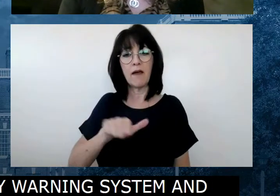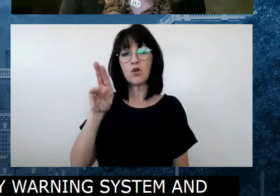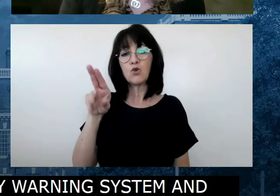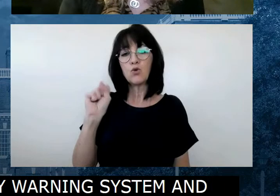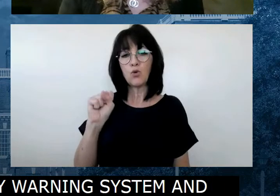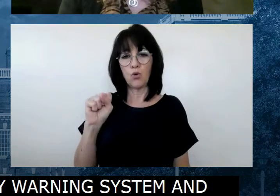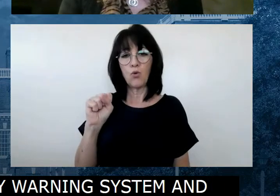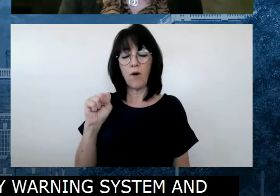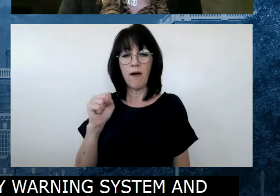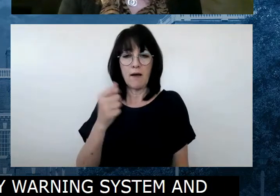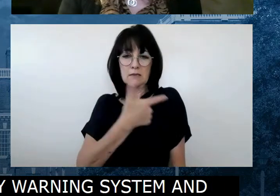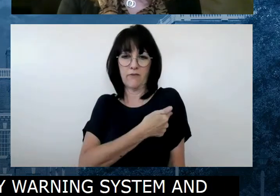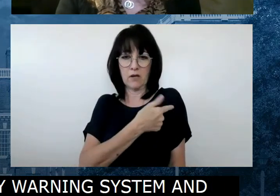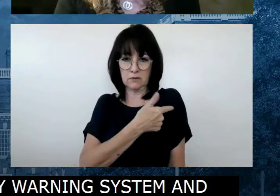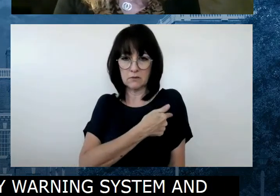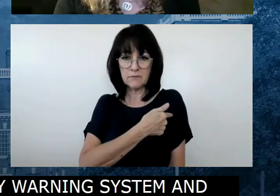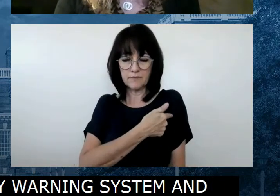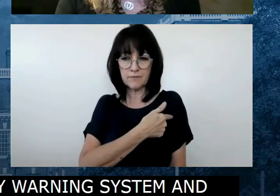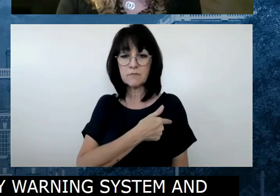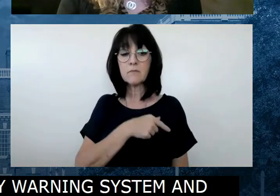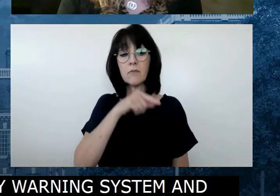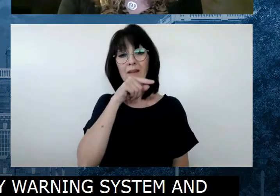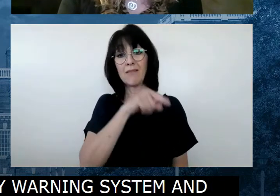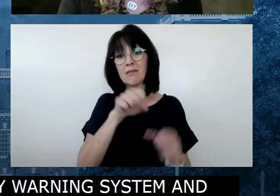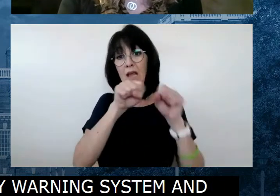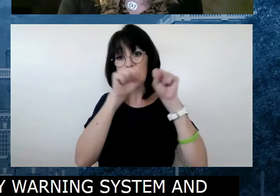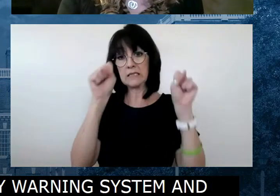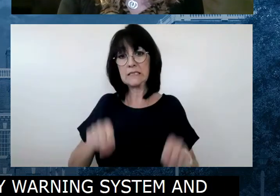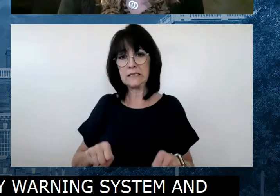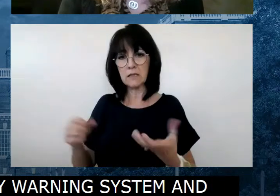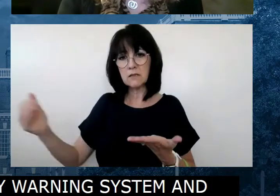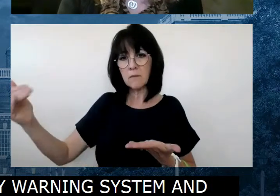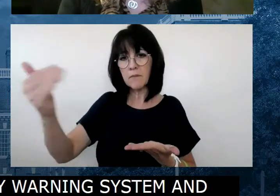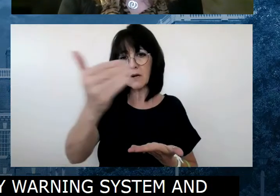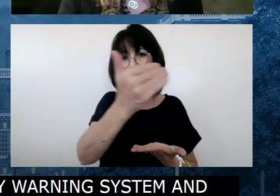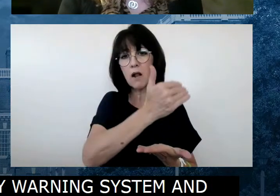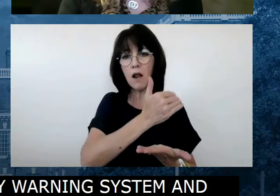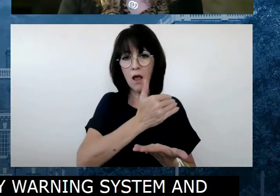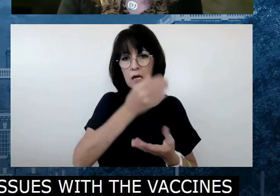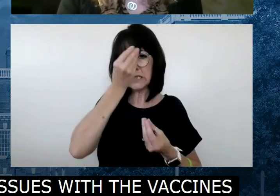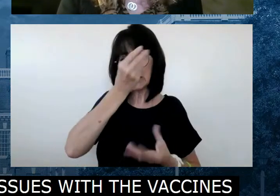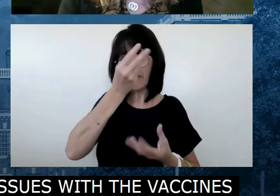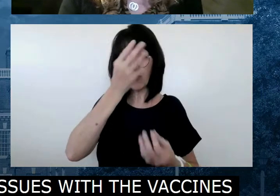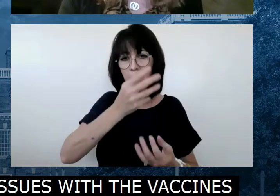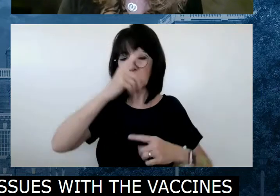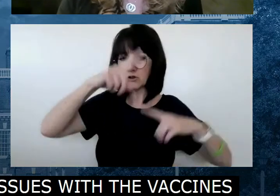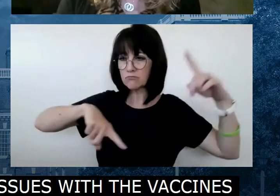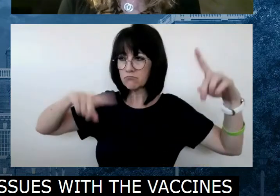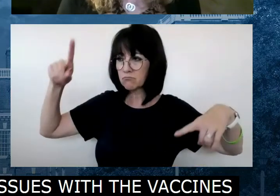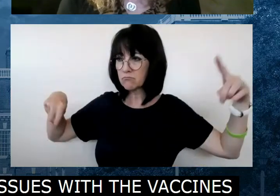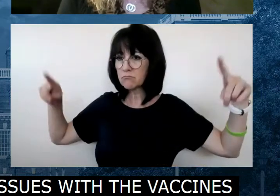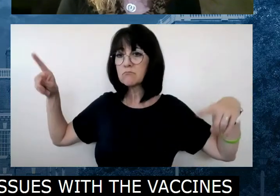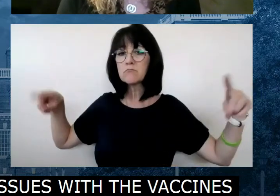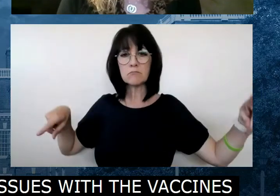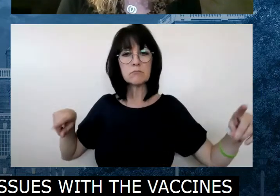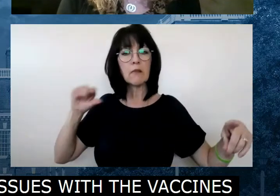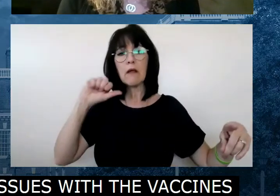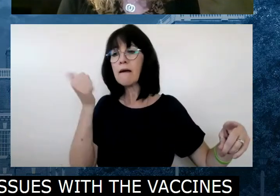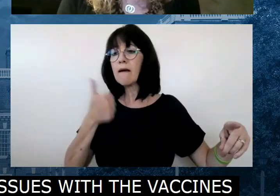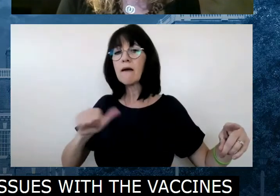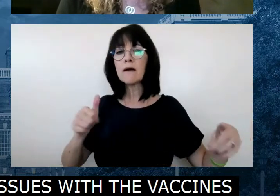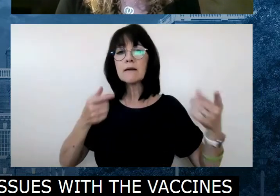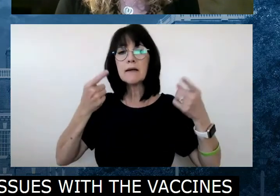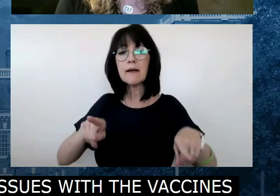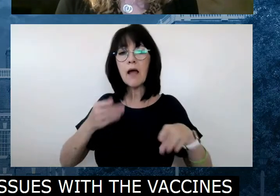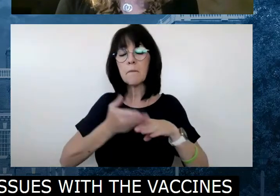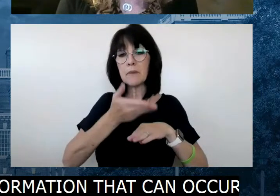information, a wide variety of information that can occur after vaccination, allowing the federal government